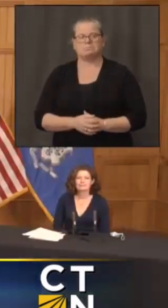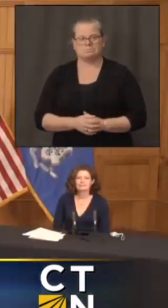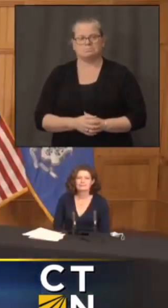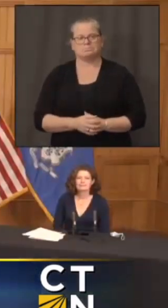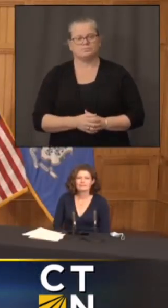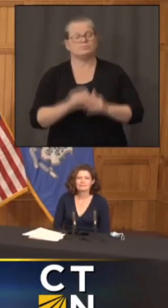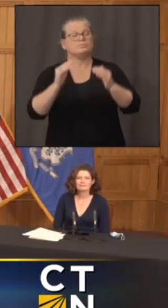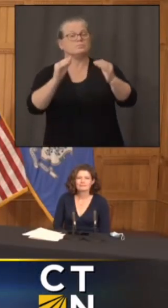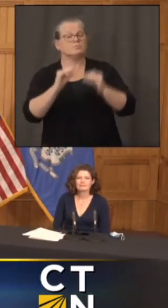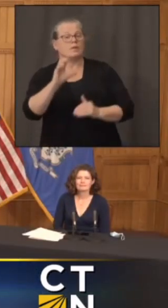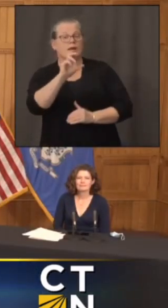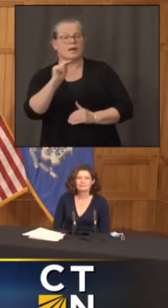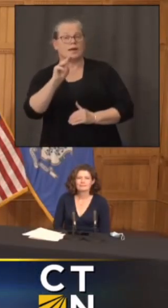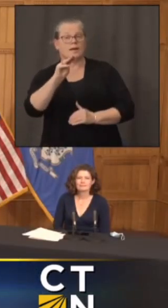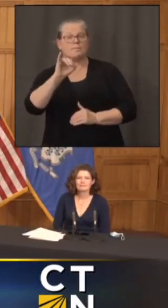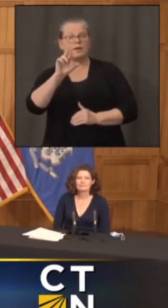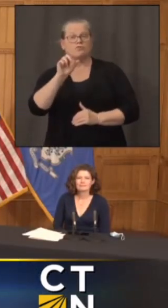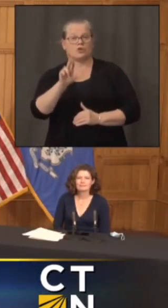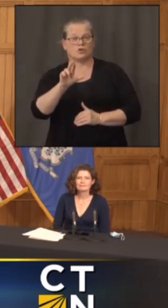The Connecticut Mirror.